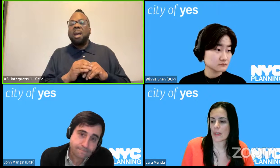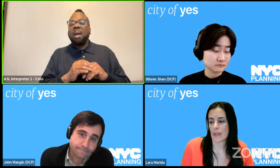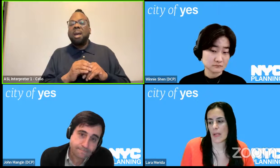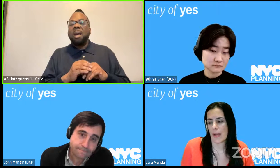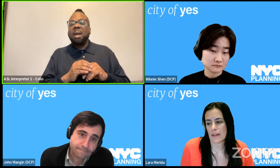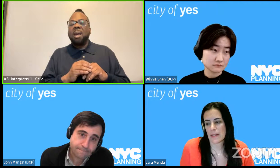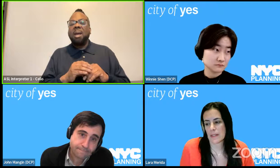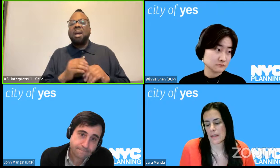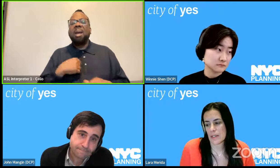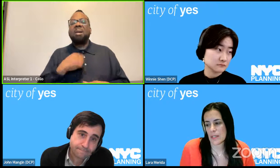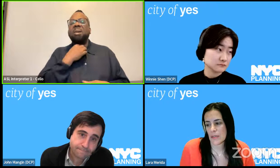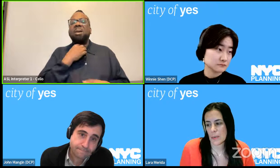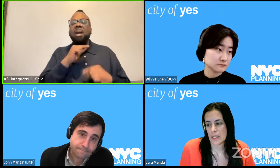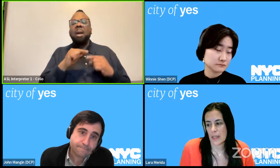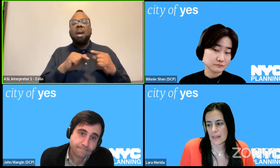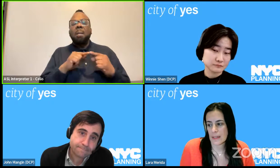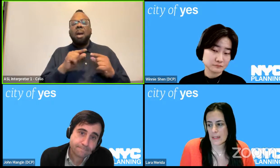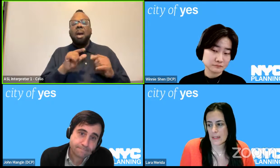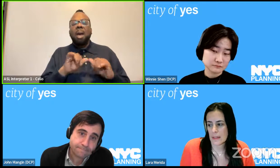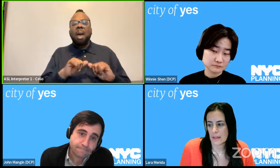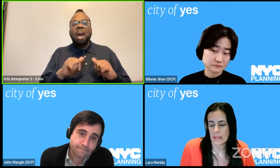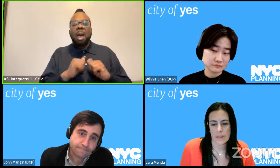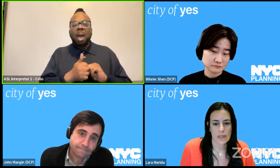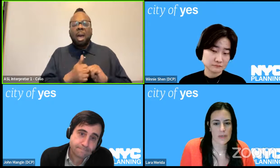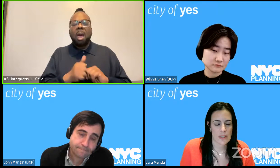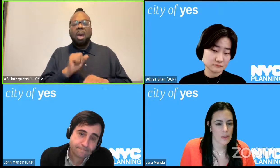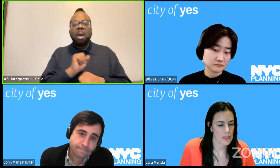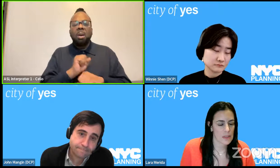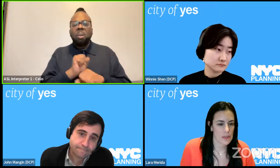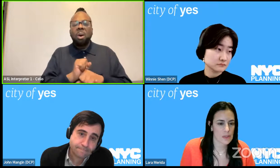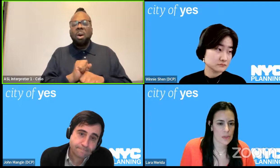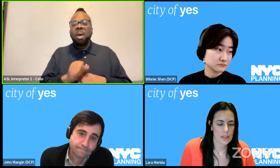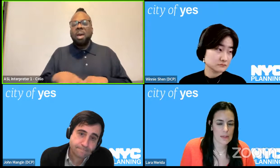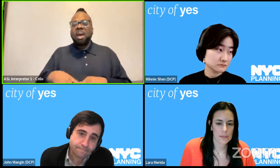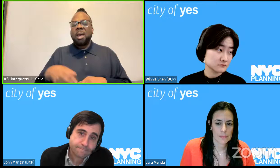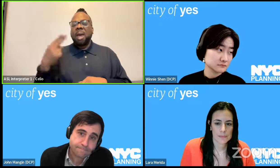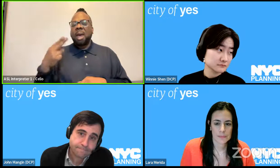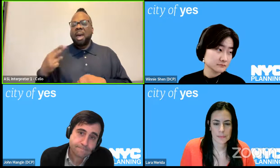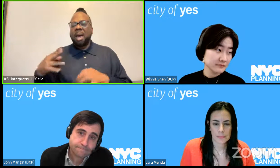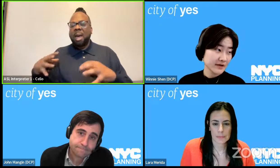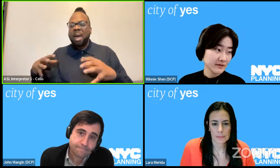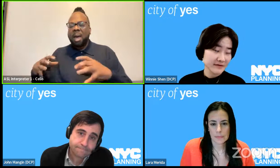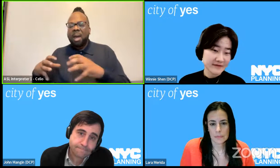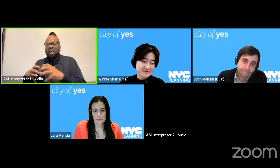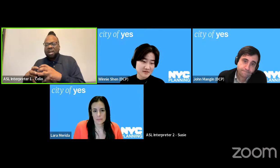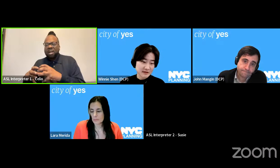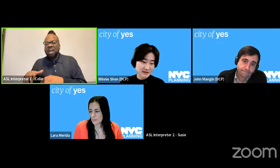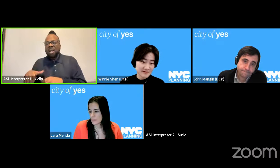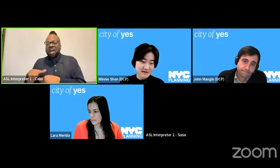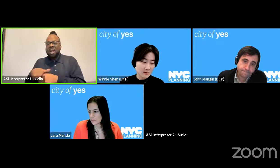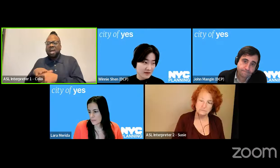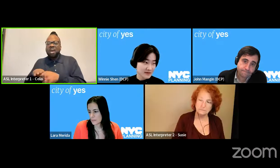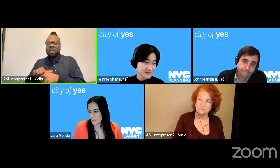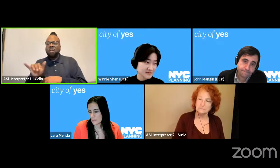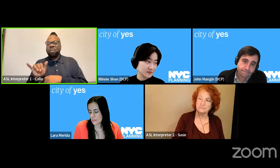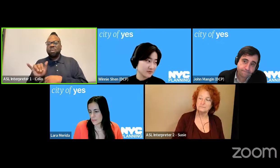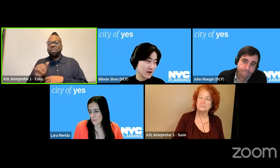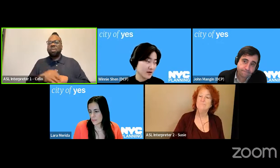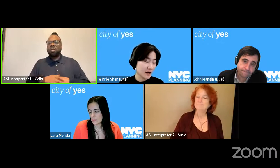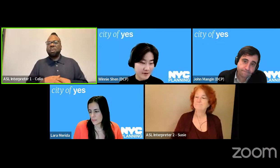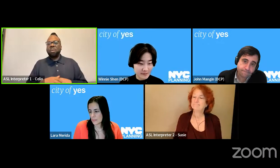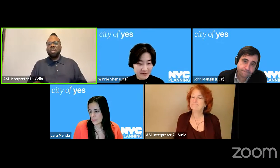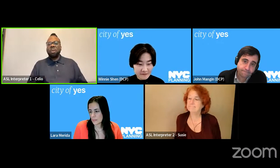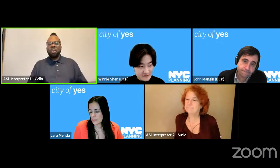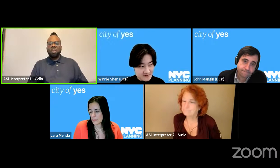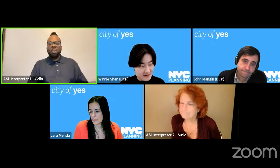just wondering about how this initiative works in high density districts versus low density districts. Yeah, I think that's a great segue to